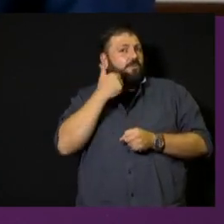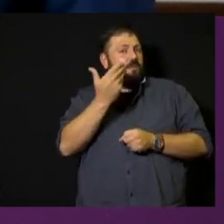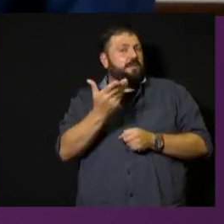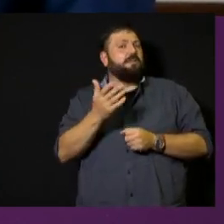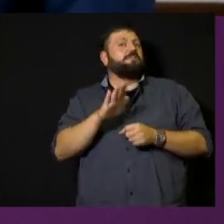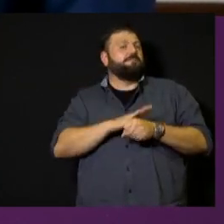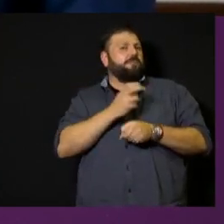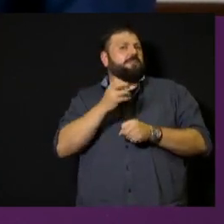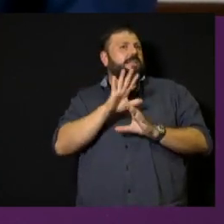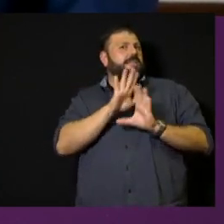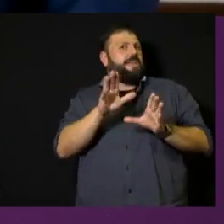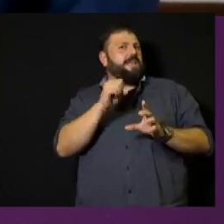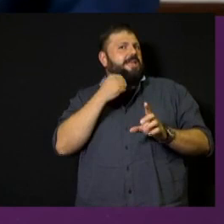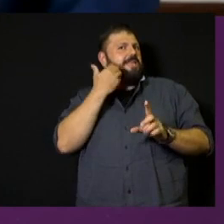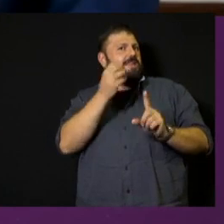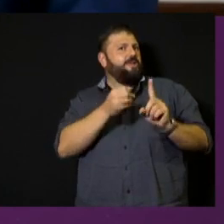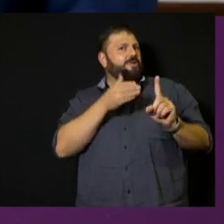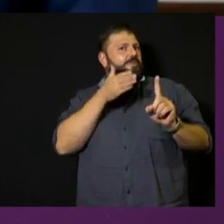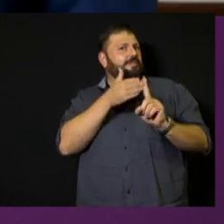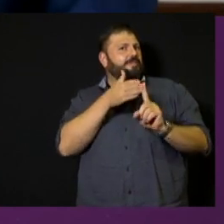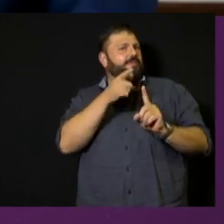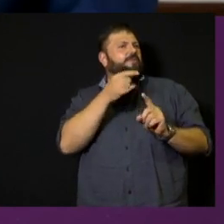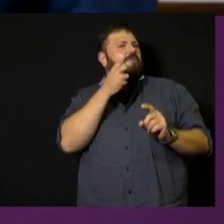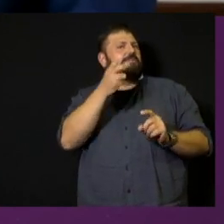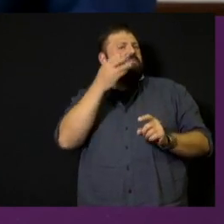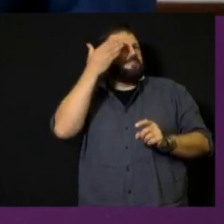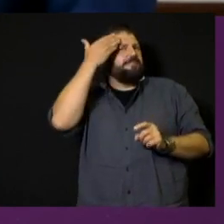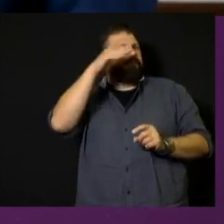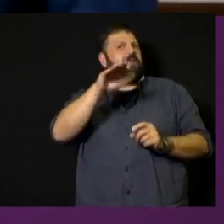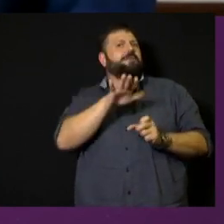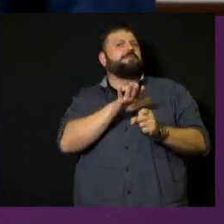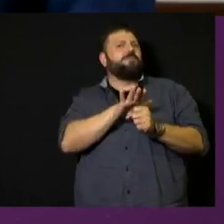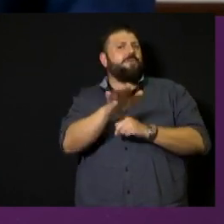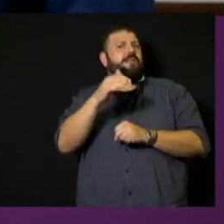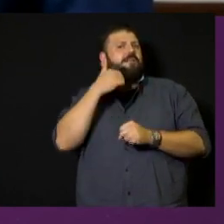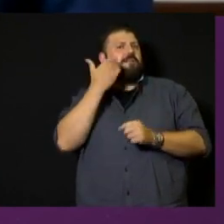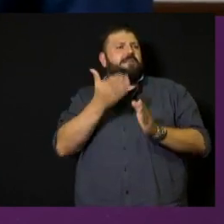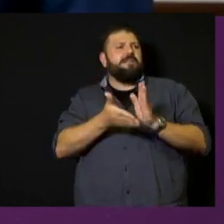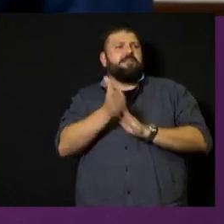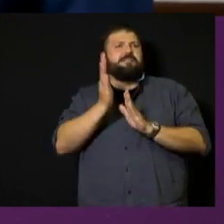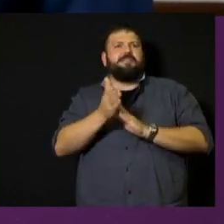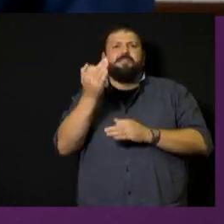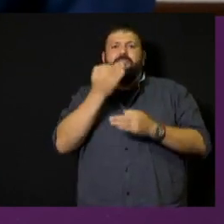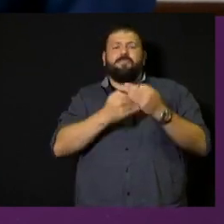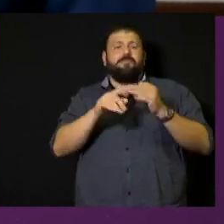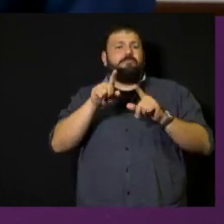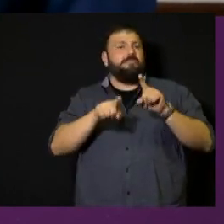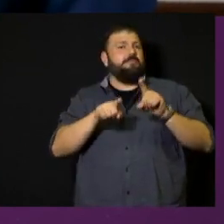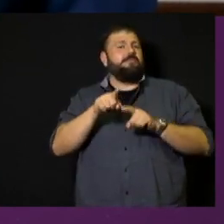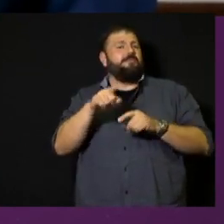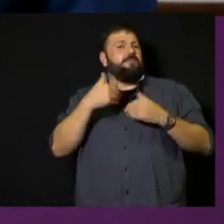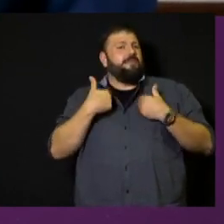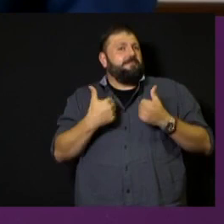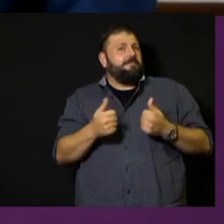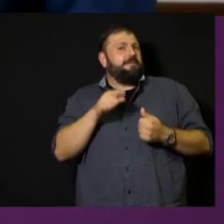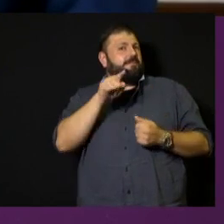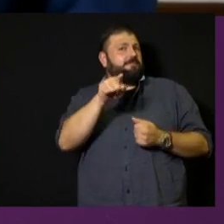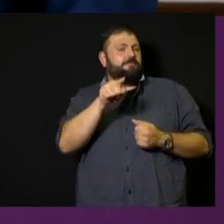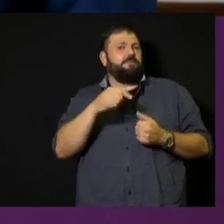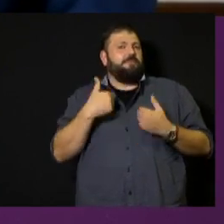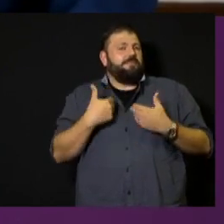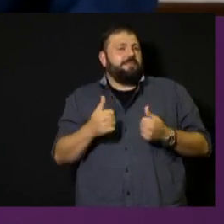and then that becomes a goal. And when you have a goal, you know where you're going. understanding something,